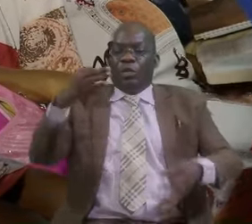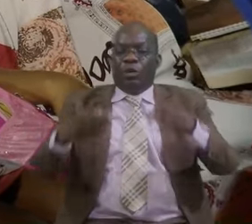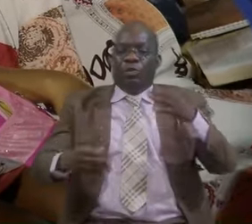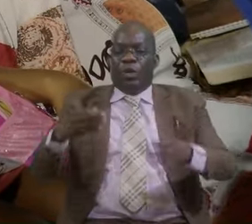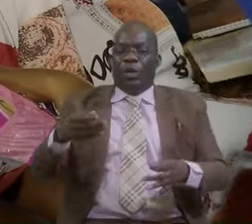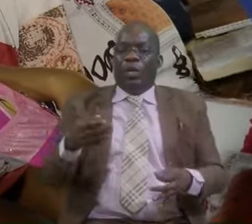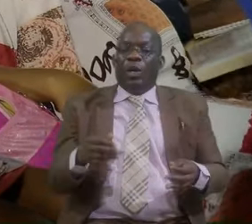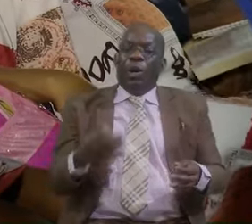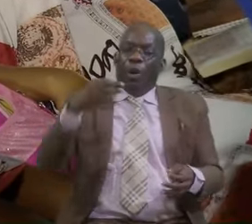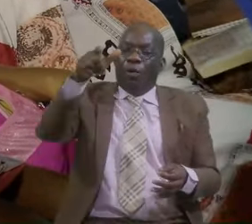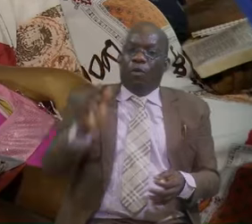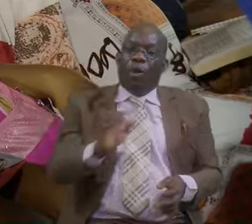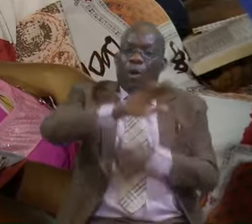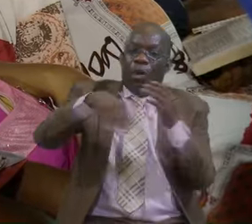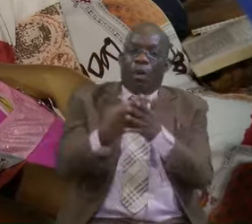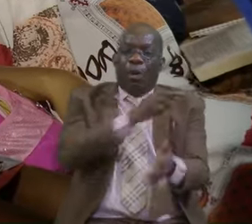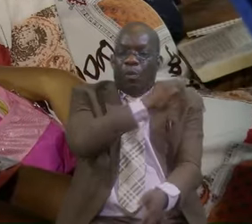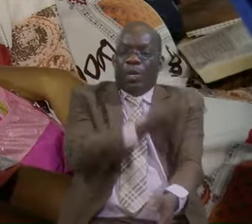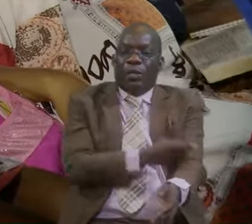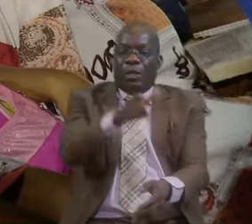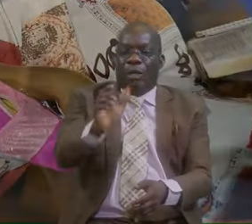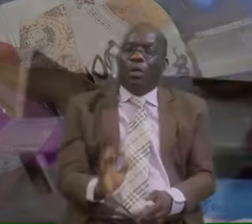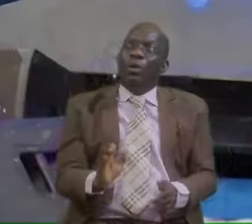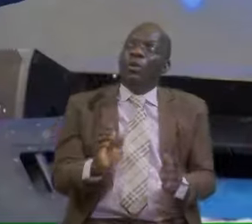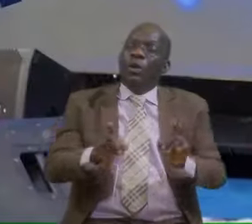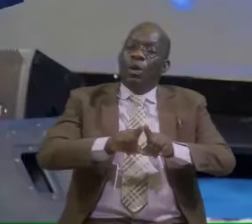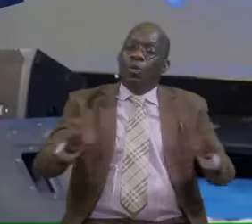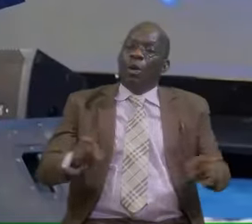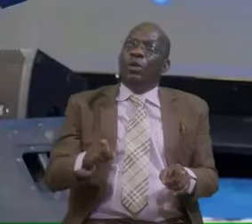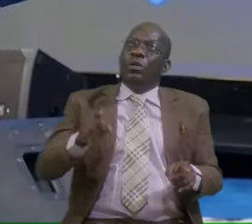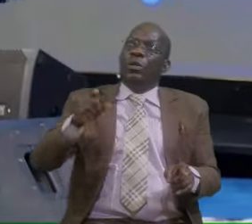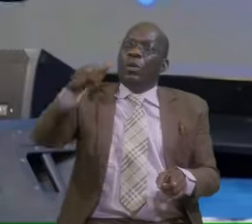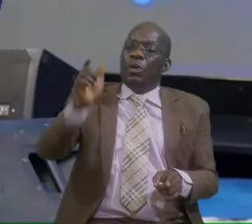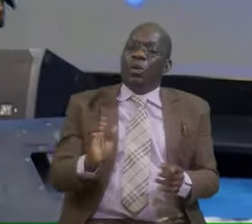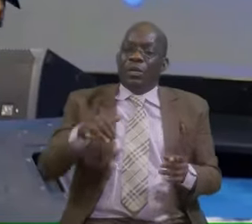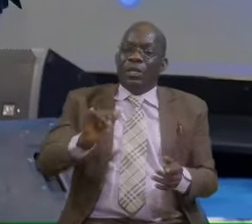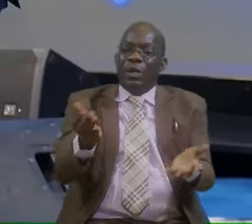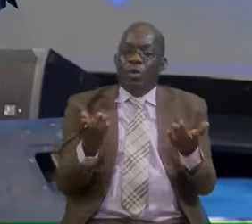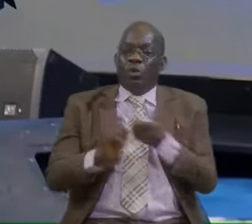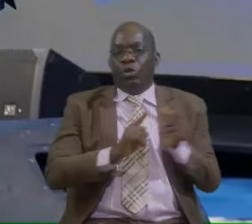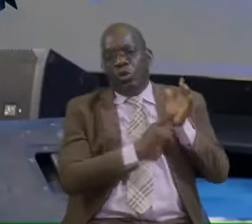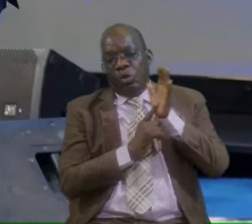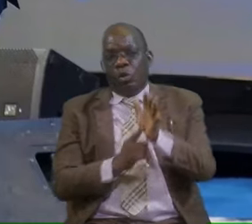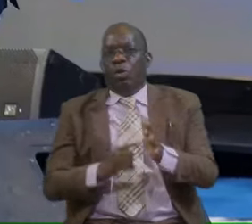the Almighty God. But God still wants to have mercy on you. And so he sent